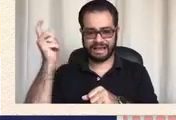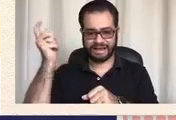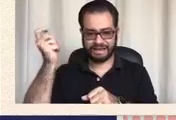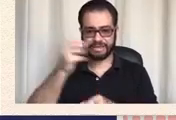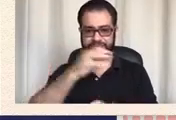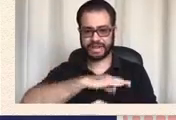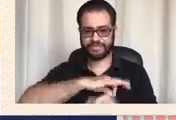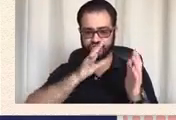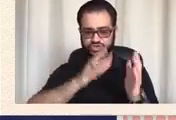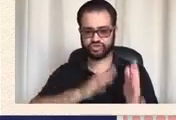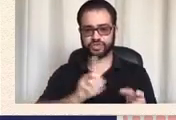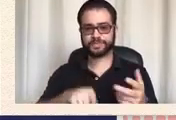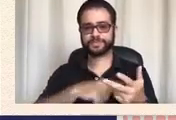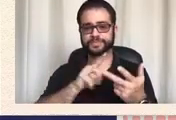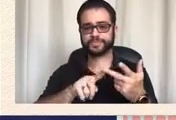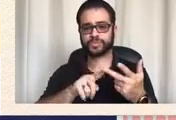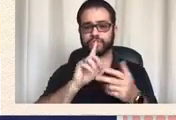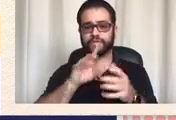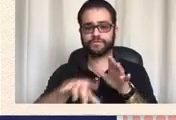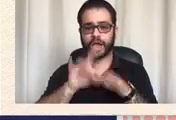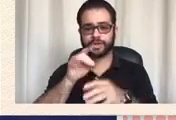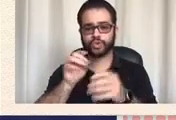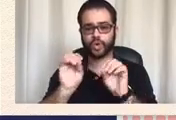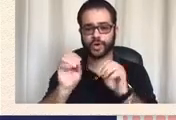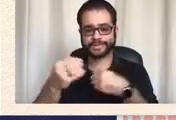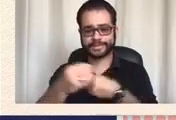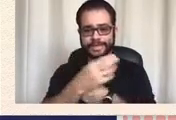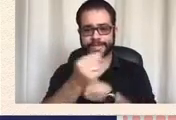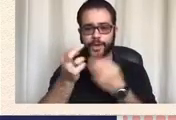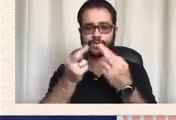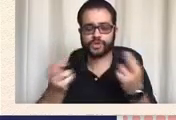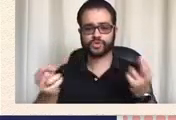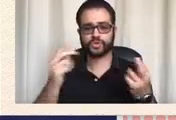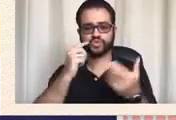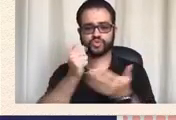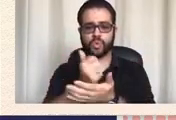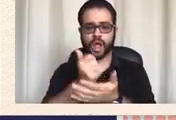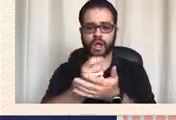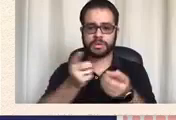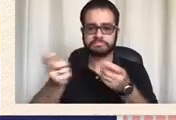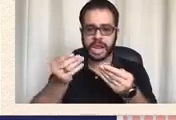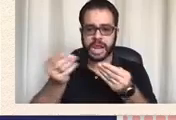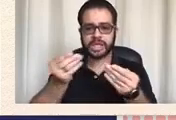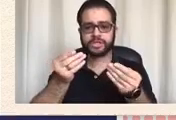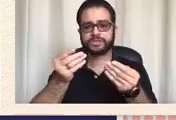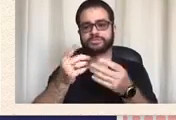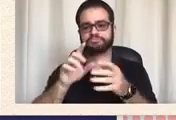and resources to help manage potentially complicated transition issues for students.